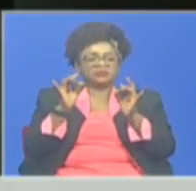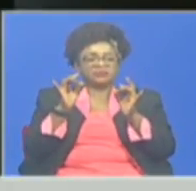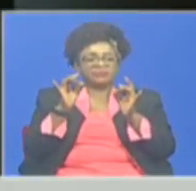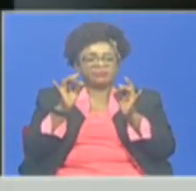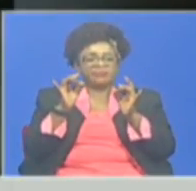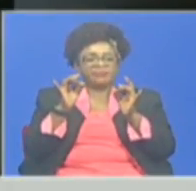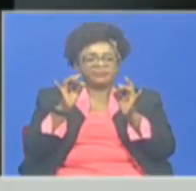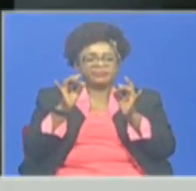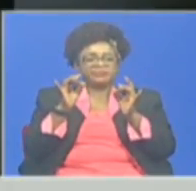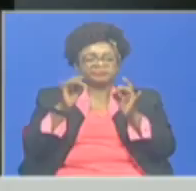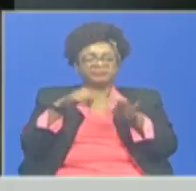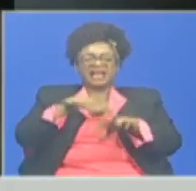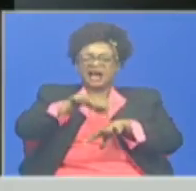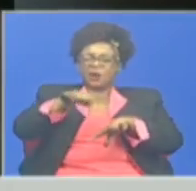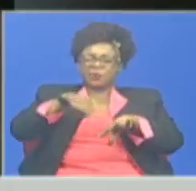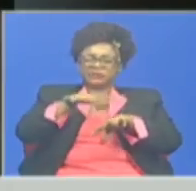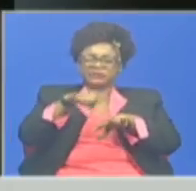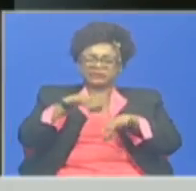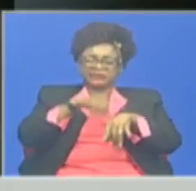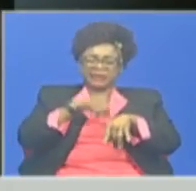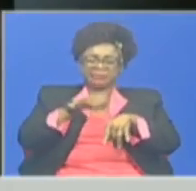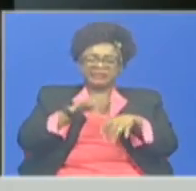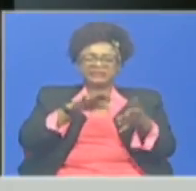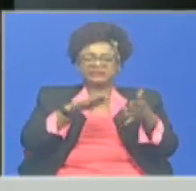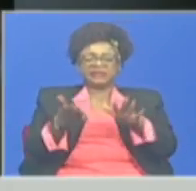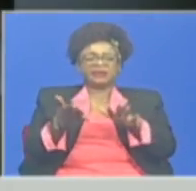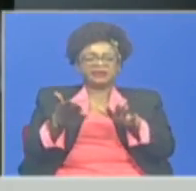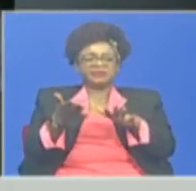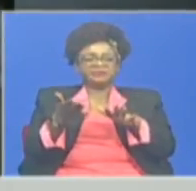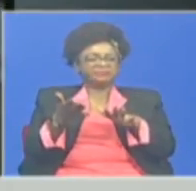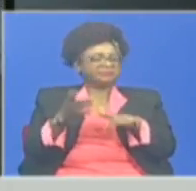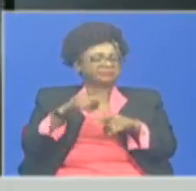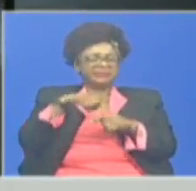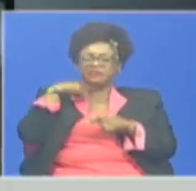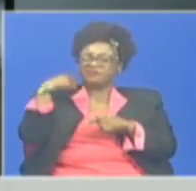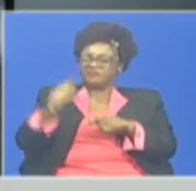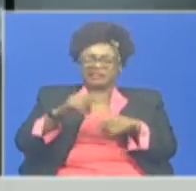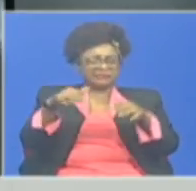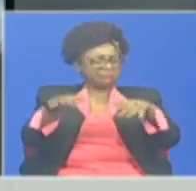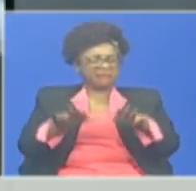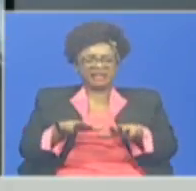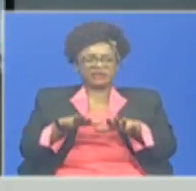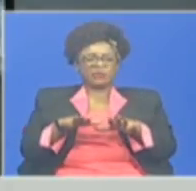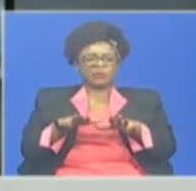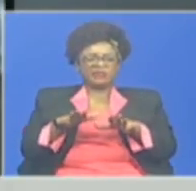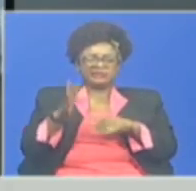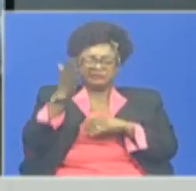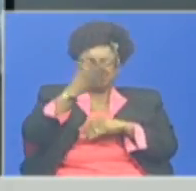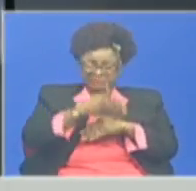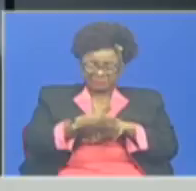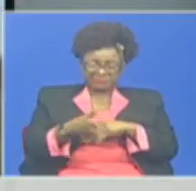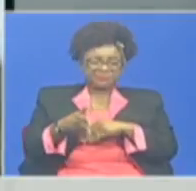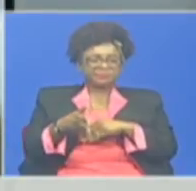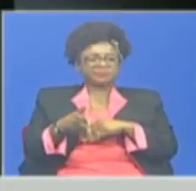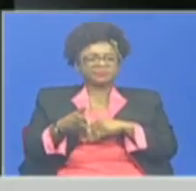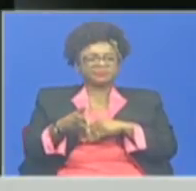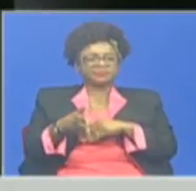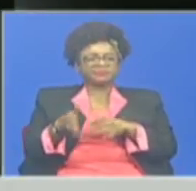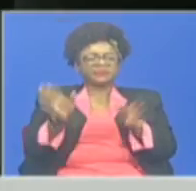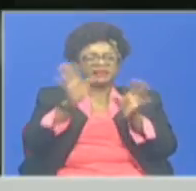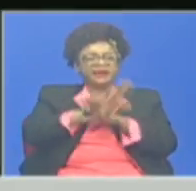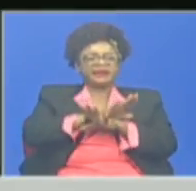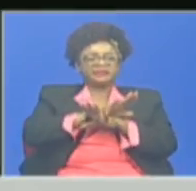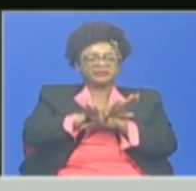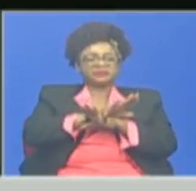Hours after his demise, one of the most bizarre burials witnessed even in the midst of the COVID-19 pandemic, in the thick of